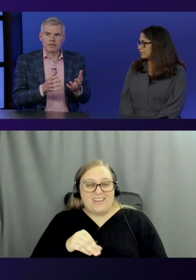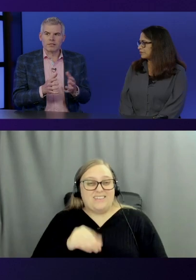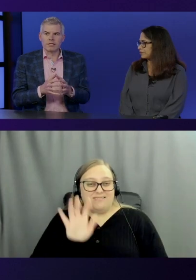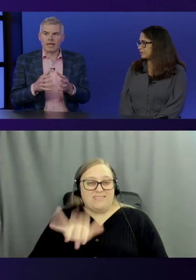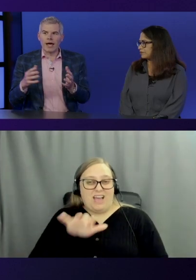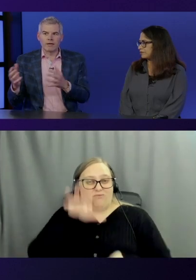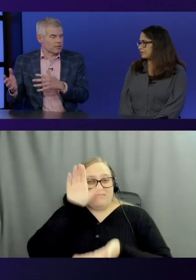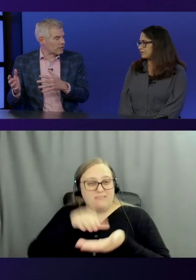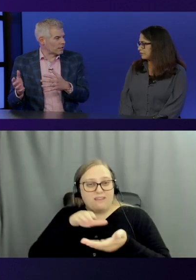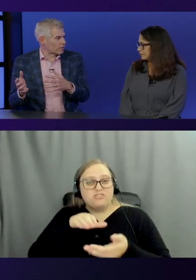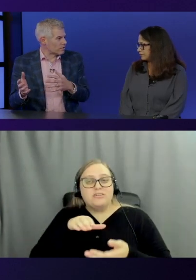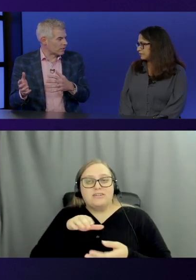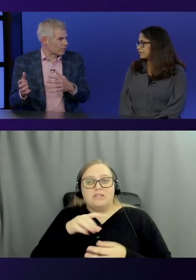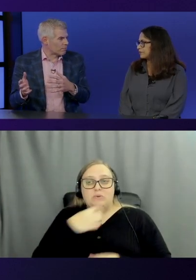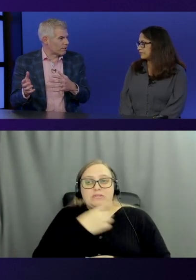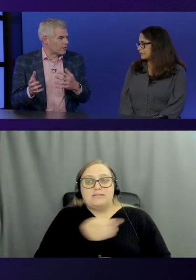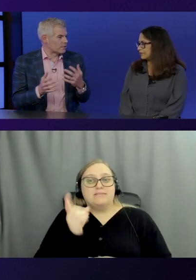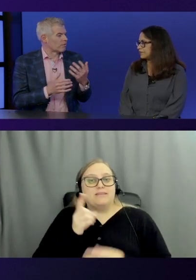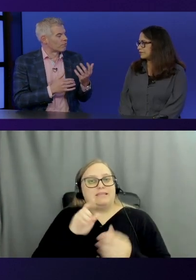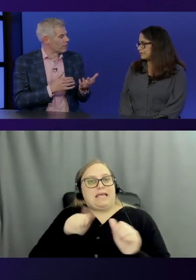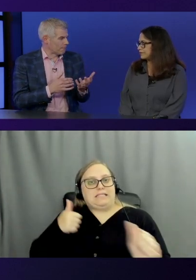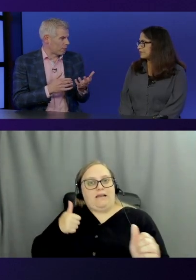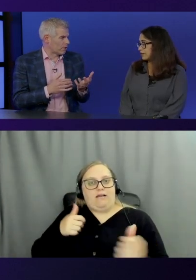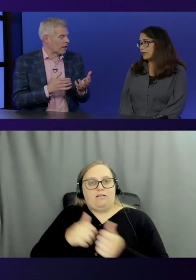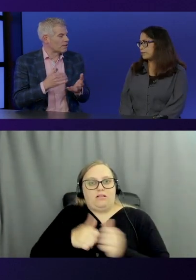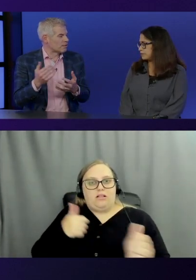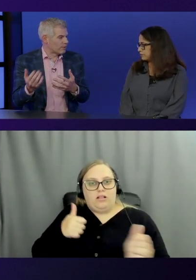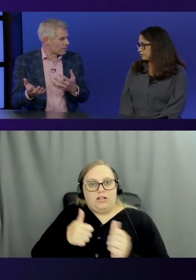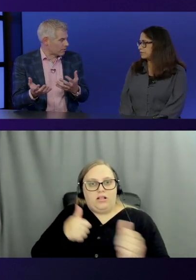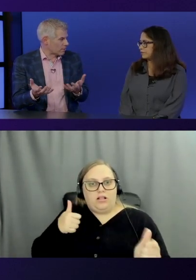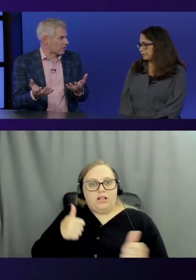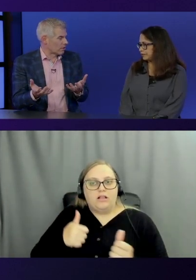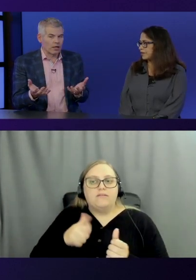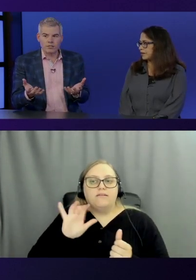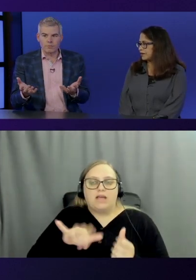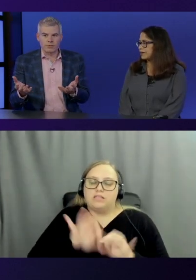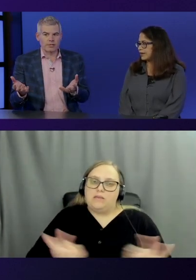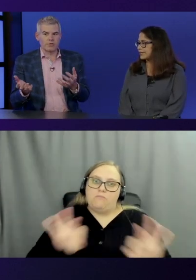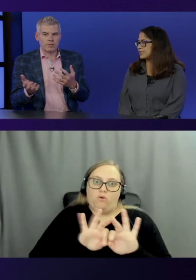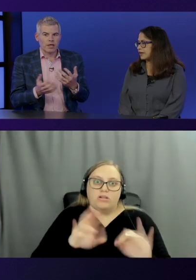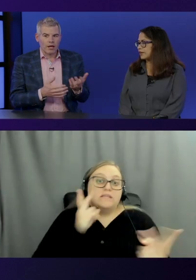tail latencies and the increase in throughput is really important and is visible to